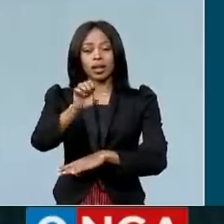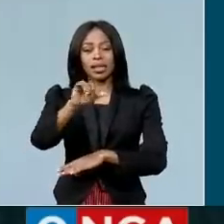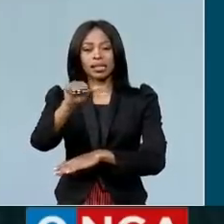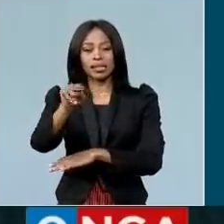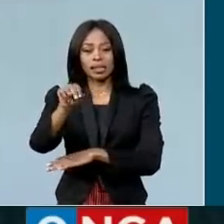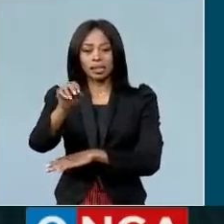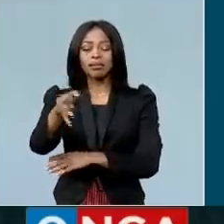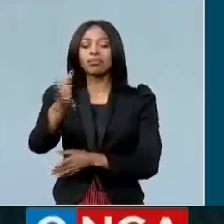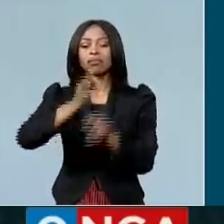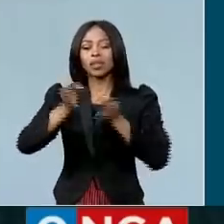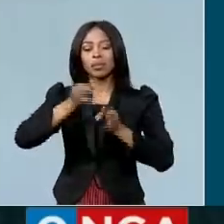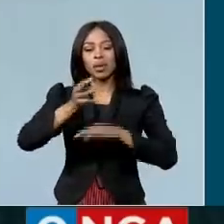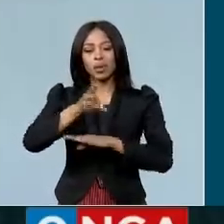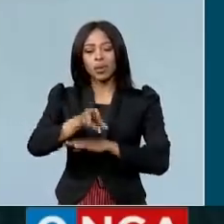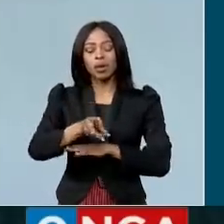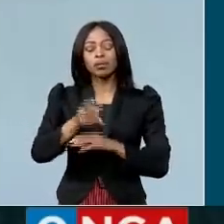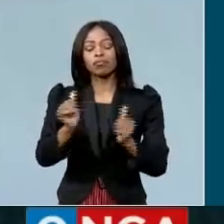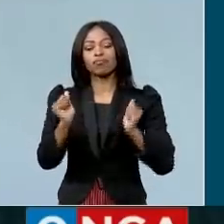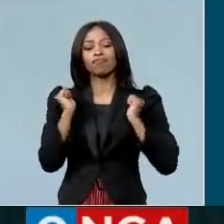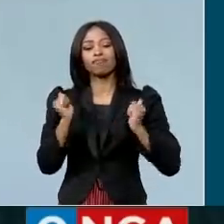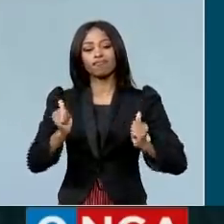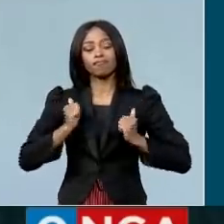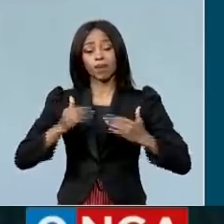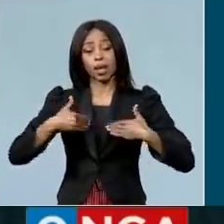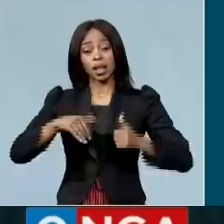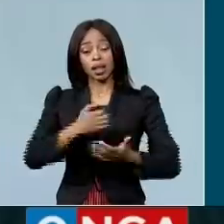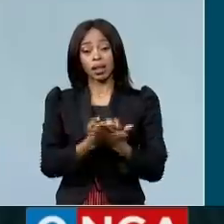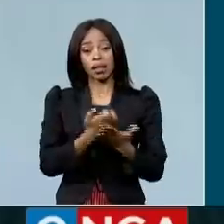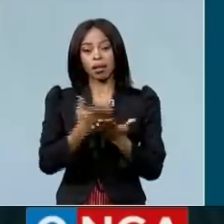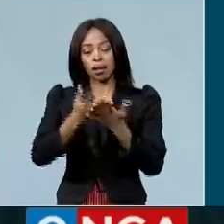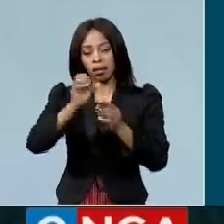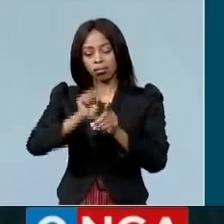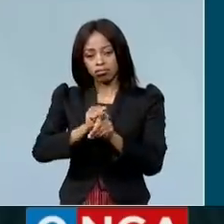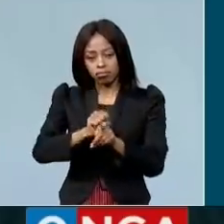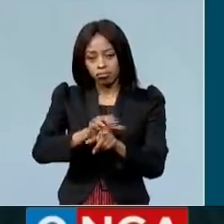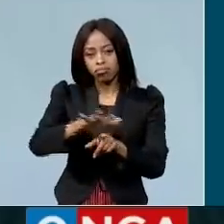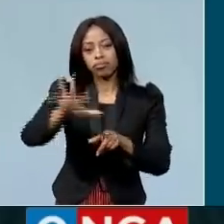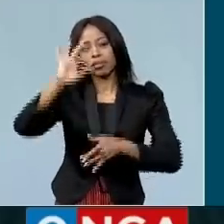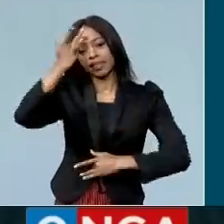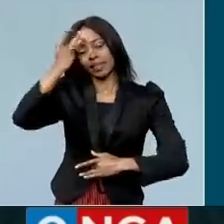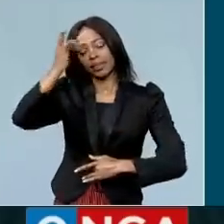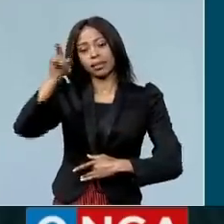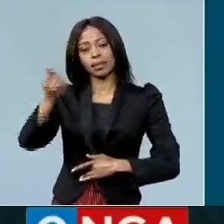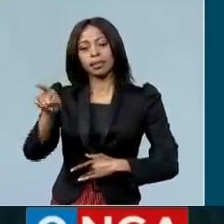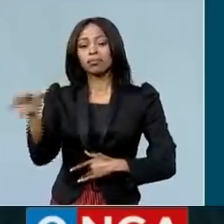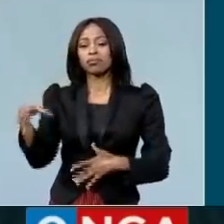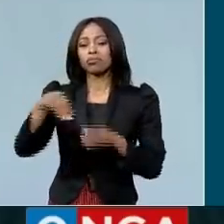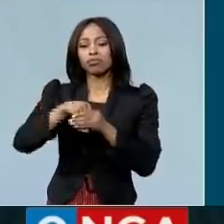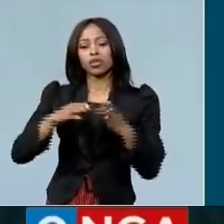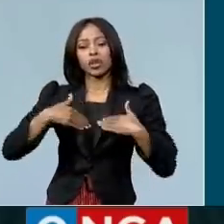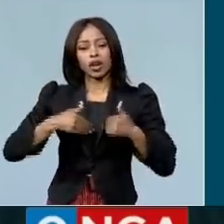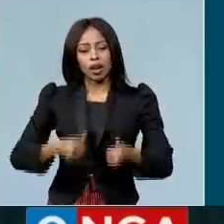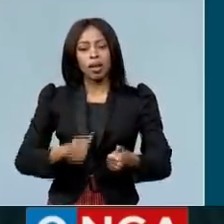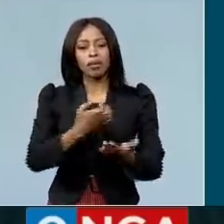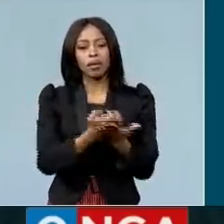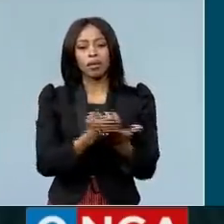with Dr. Gesine Meyer-Rath, a physician, health economist and infectious diseases modeller, currently attached to the Health Economics and